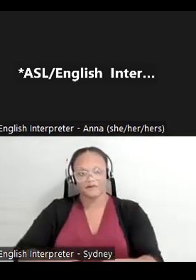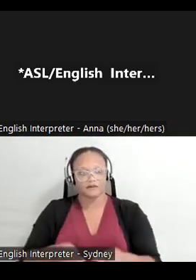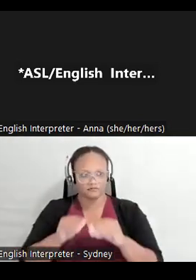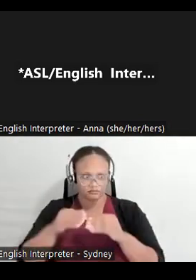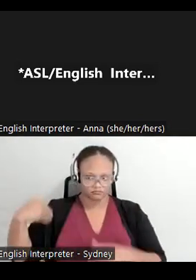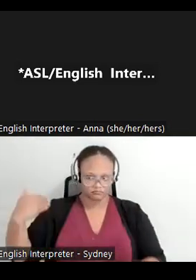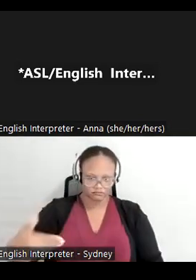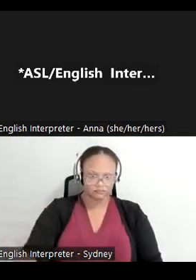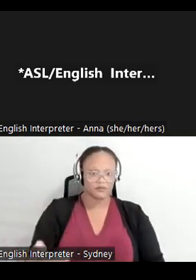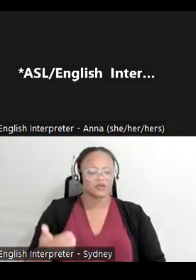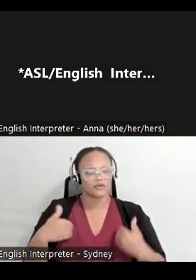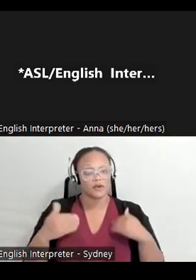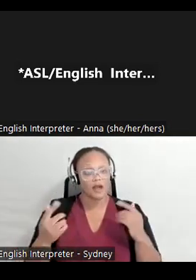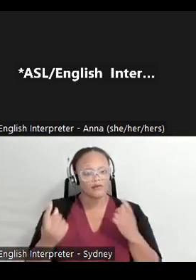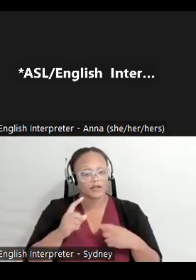facilities at